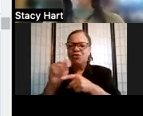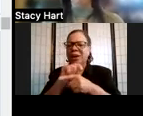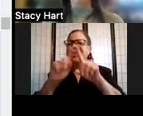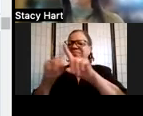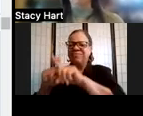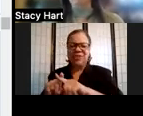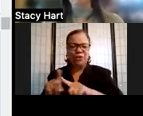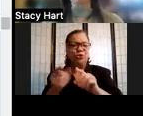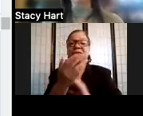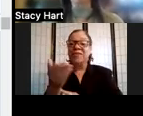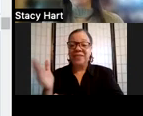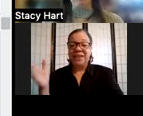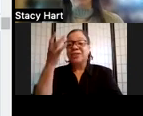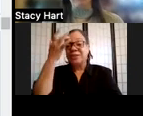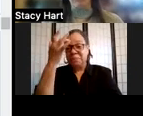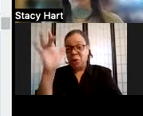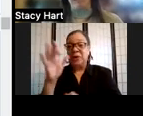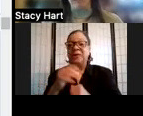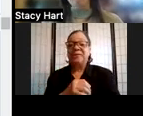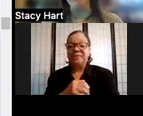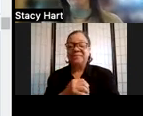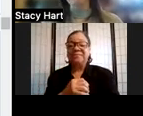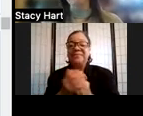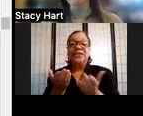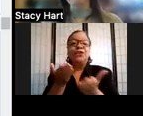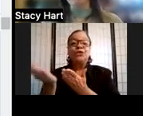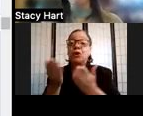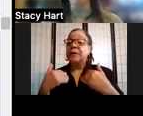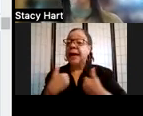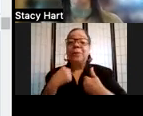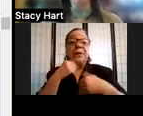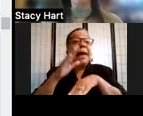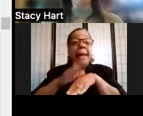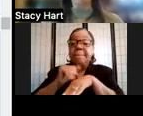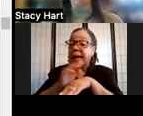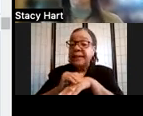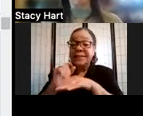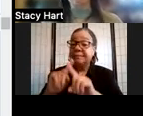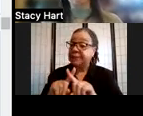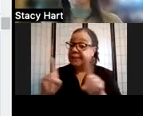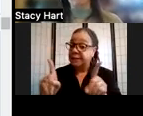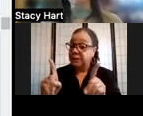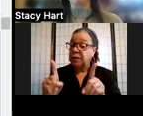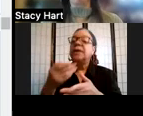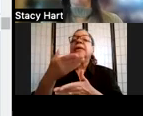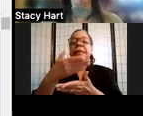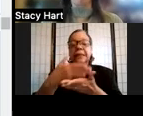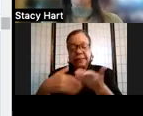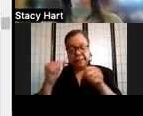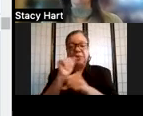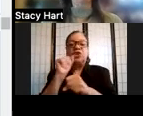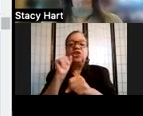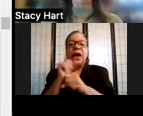things. Again, service animals are not pets. They perform some function or task that